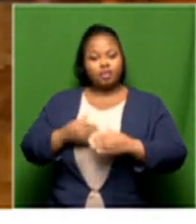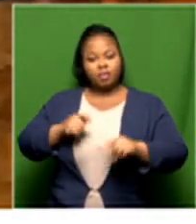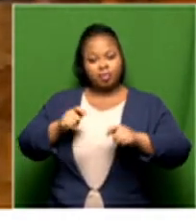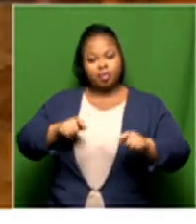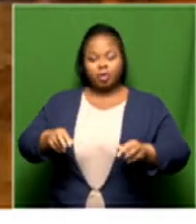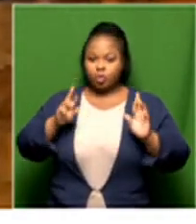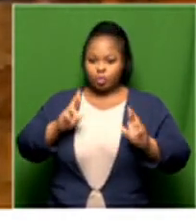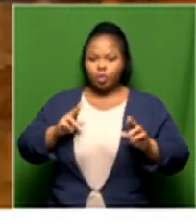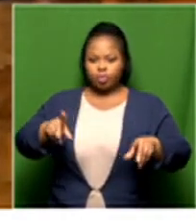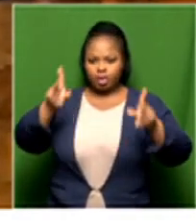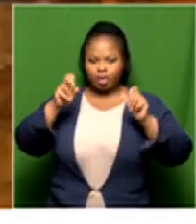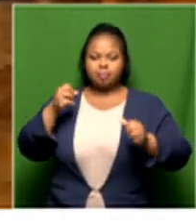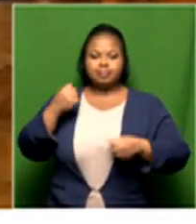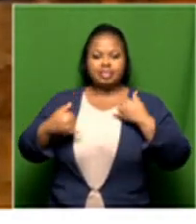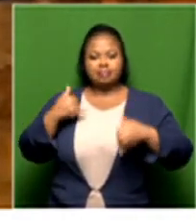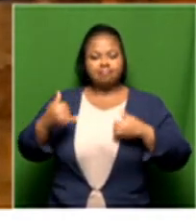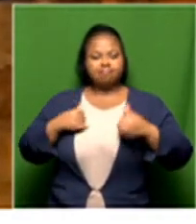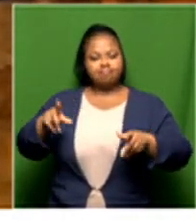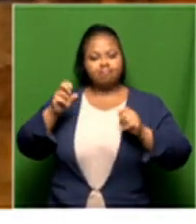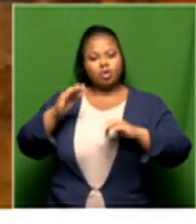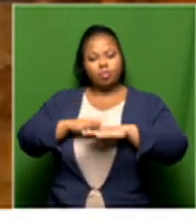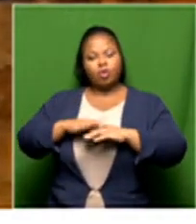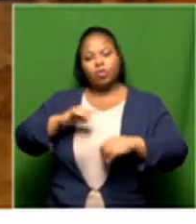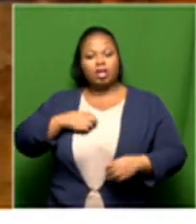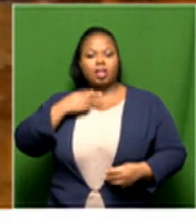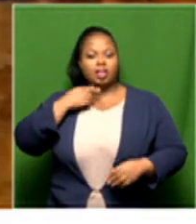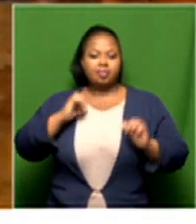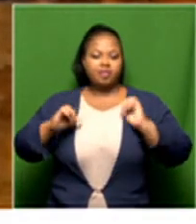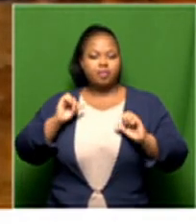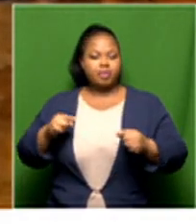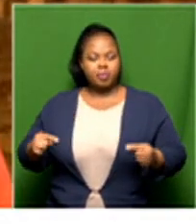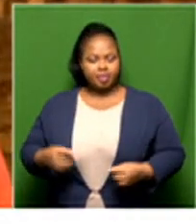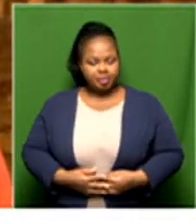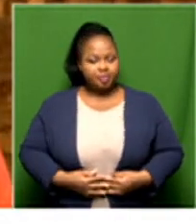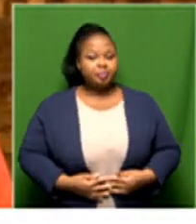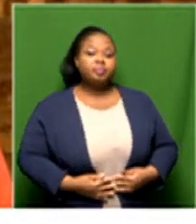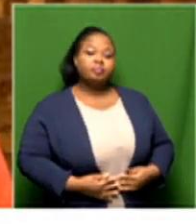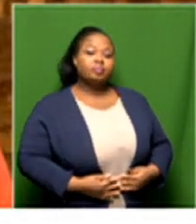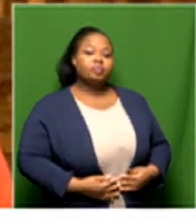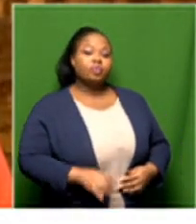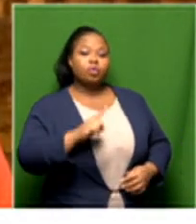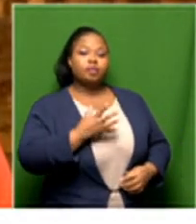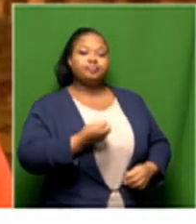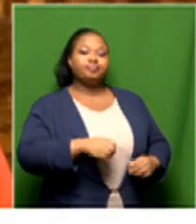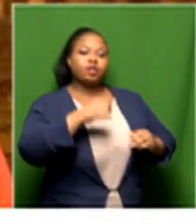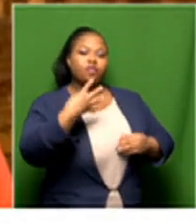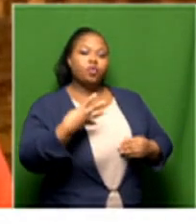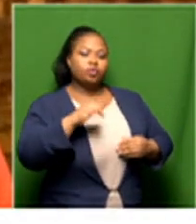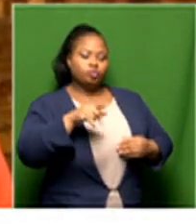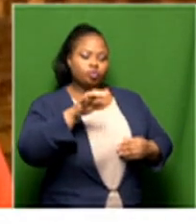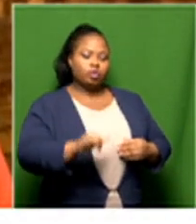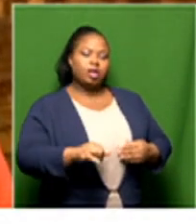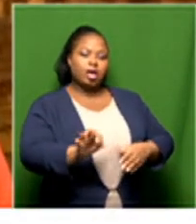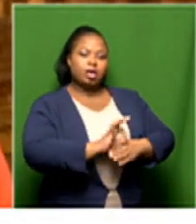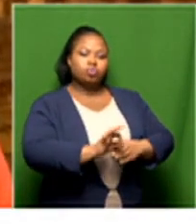people and hopefully bring some more joy during this period whilst I can't be on stage. Now, you have a show planned for the 4th of July, I